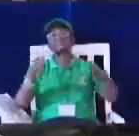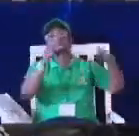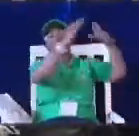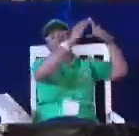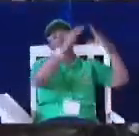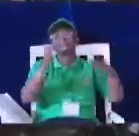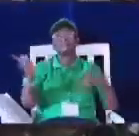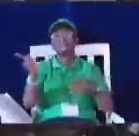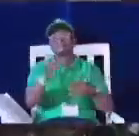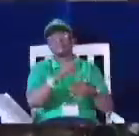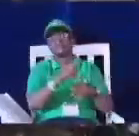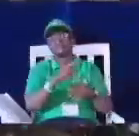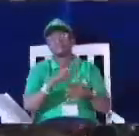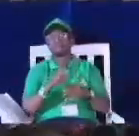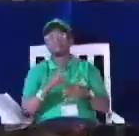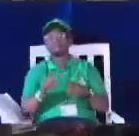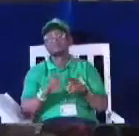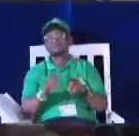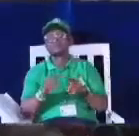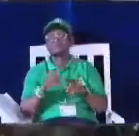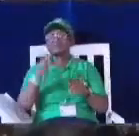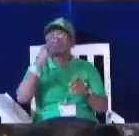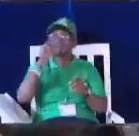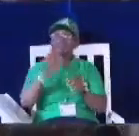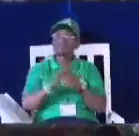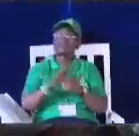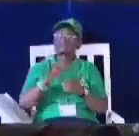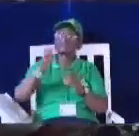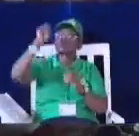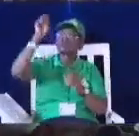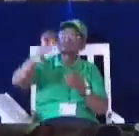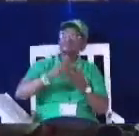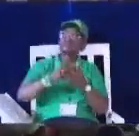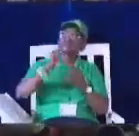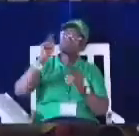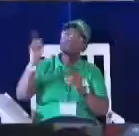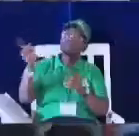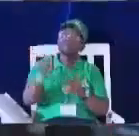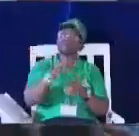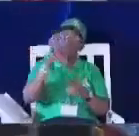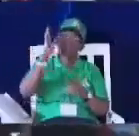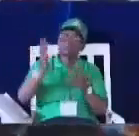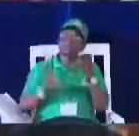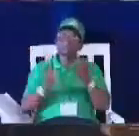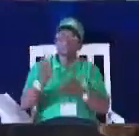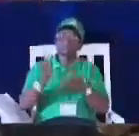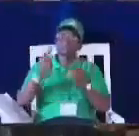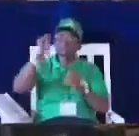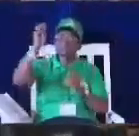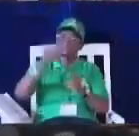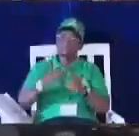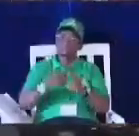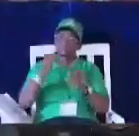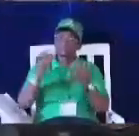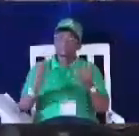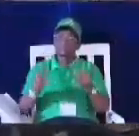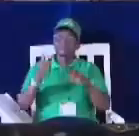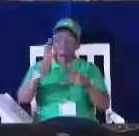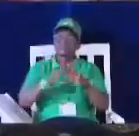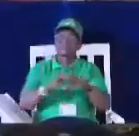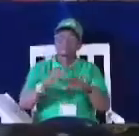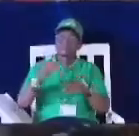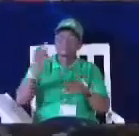of God. Promise him that you will serve him from now on, for the rest of your